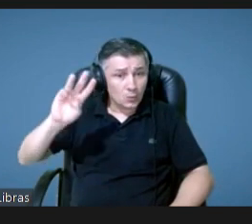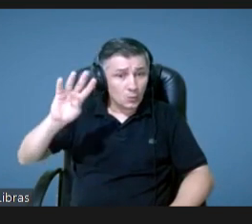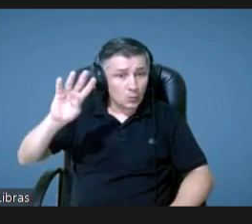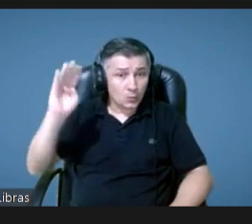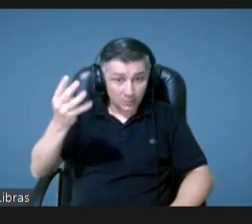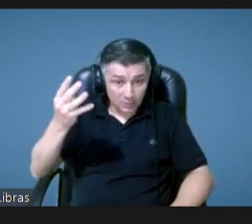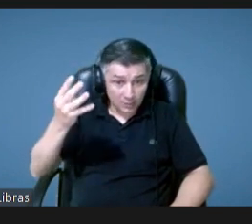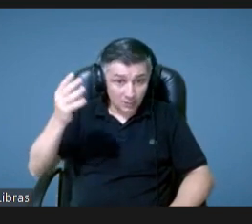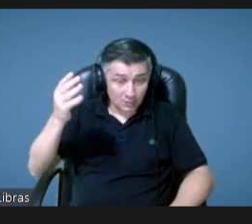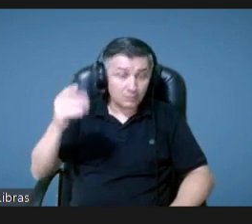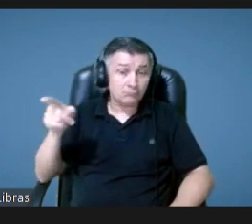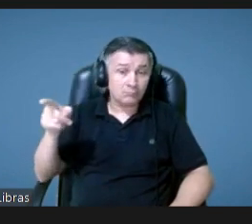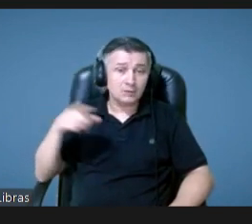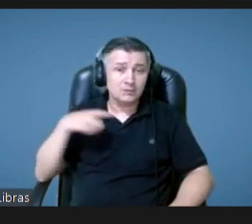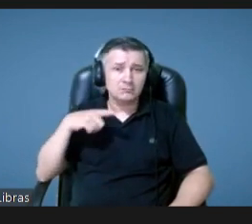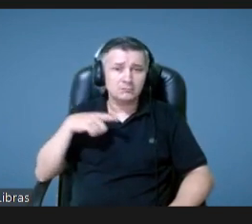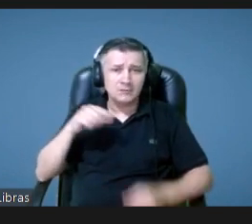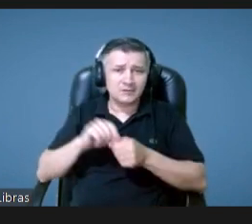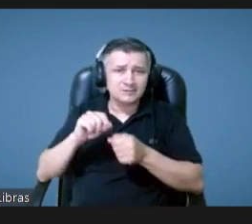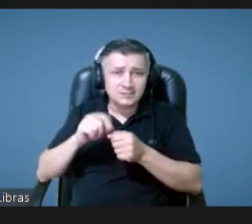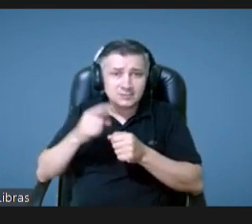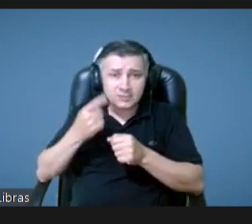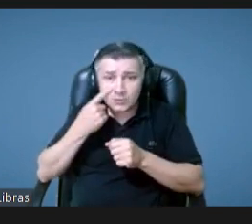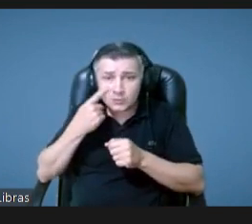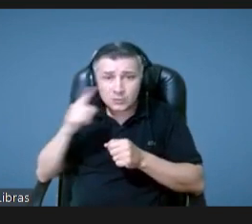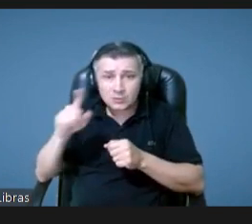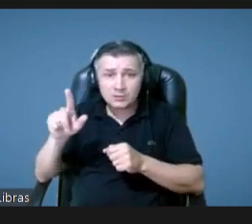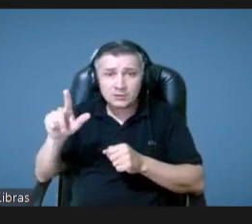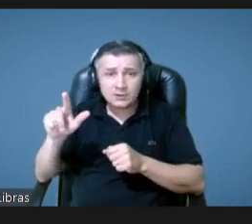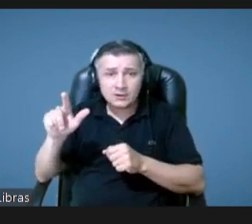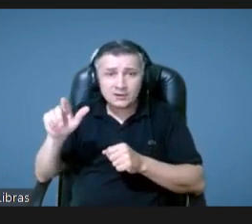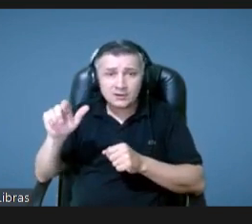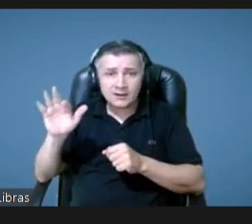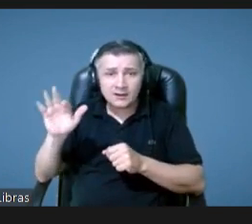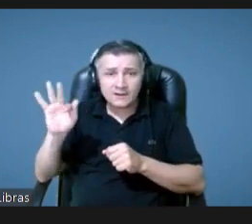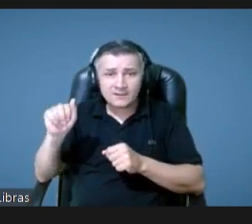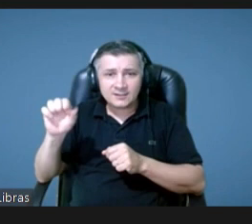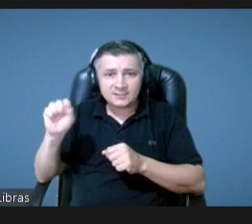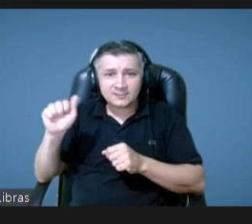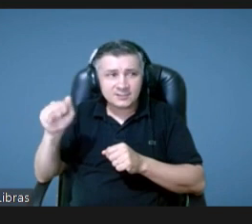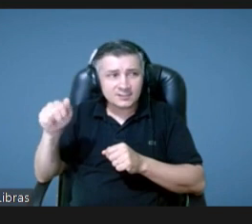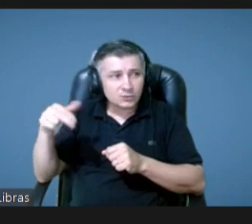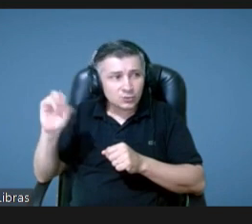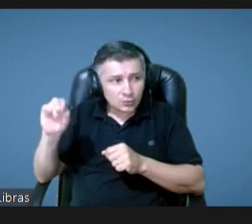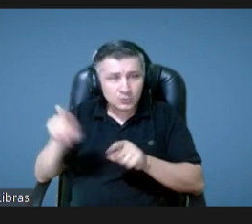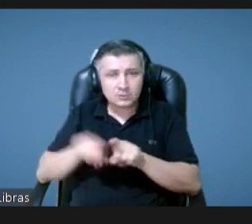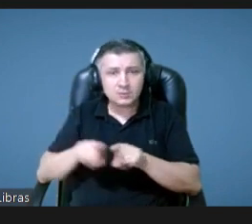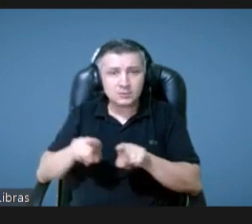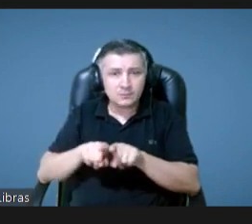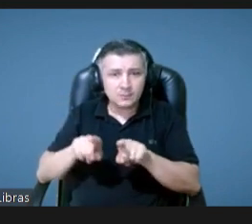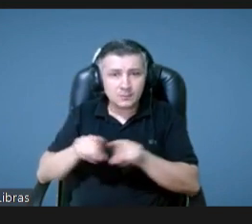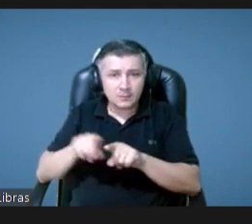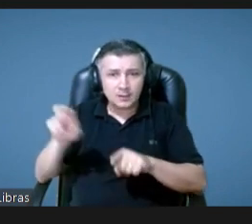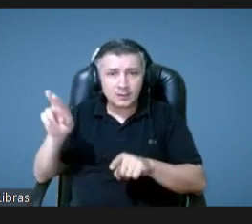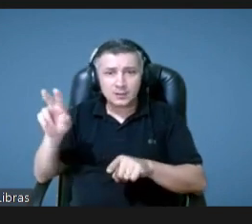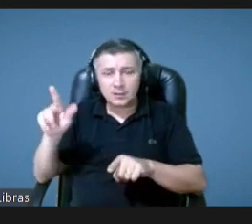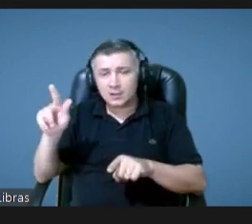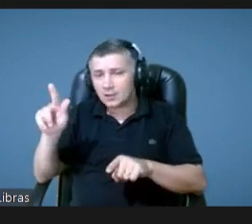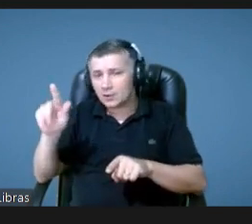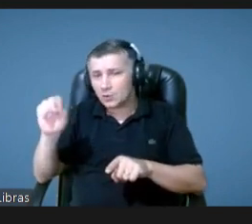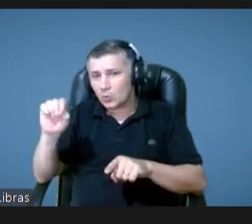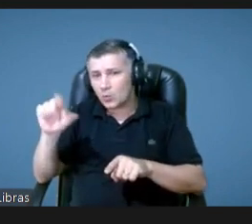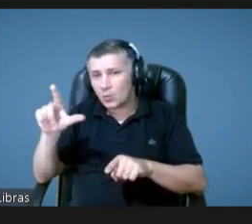square meters, we have units in Fazano residences and Golf